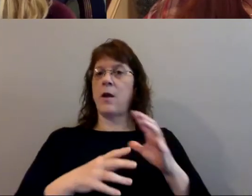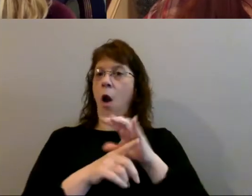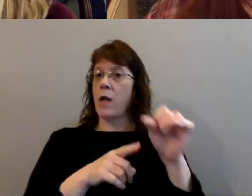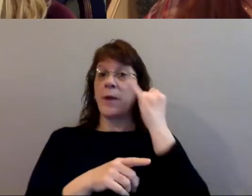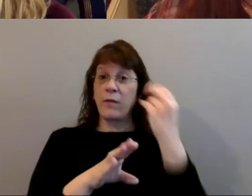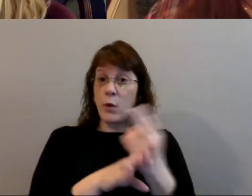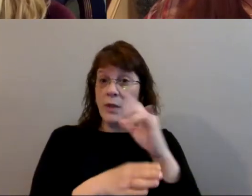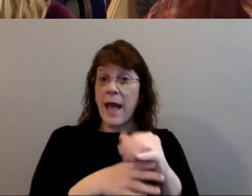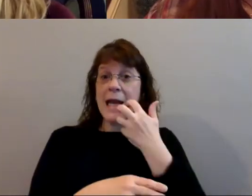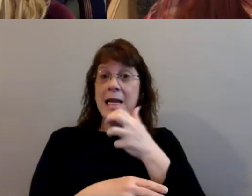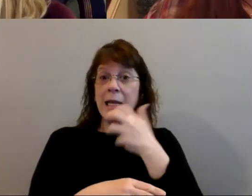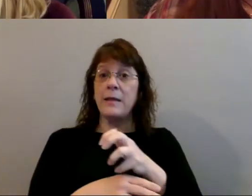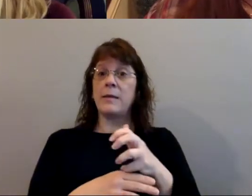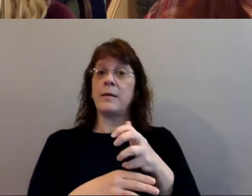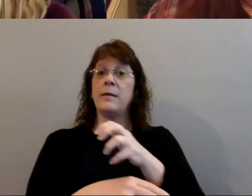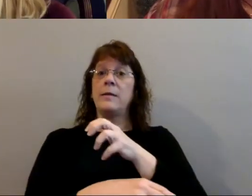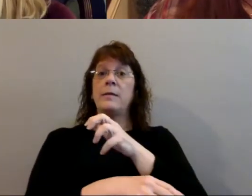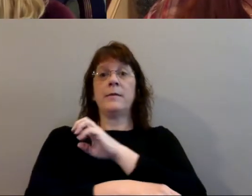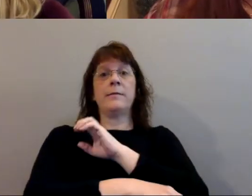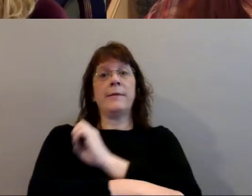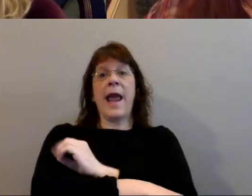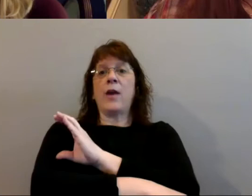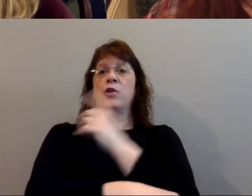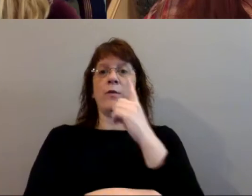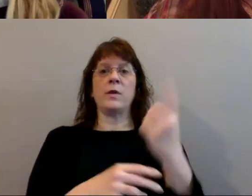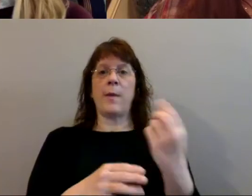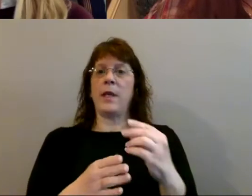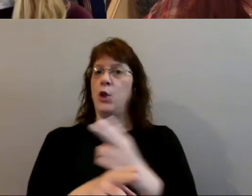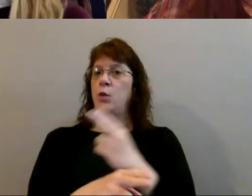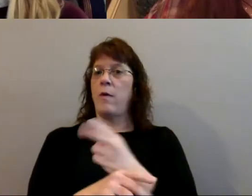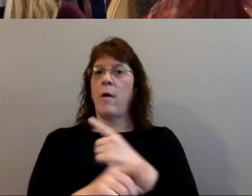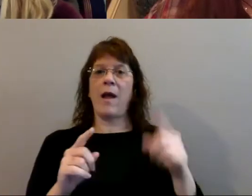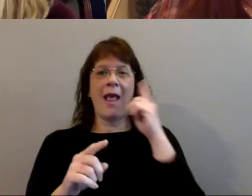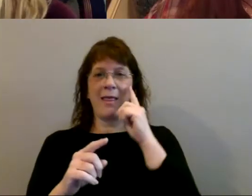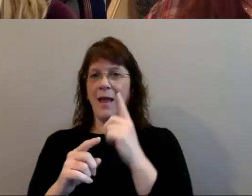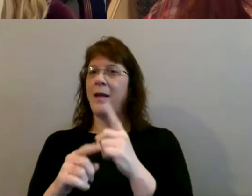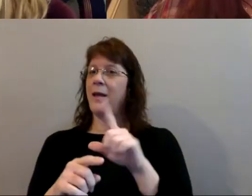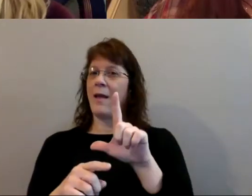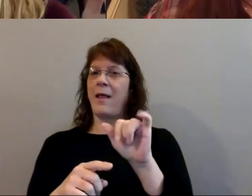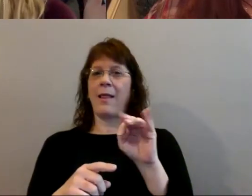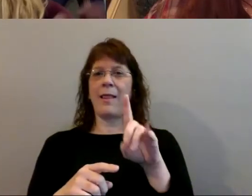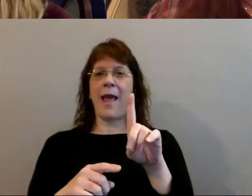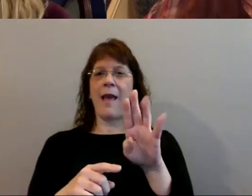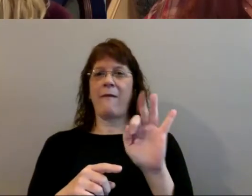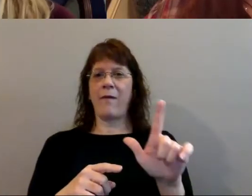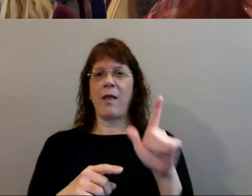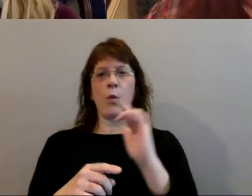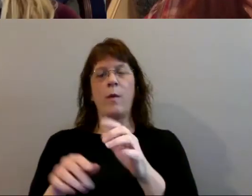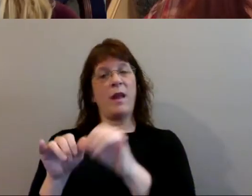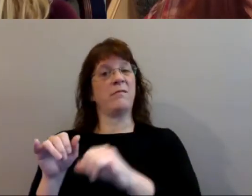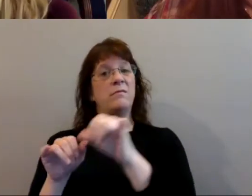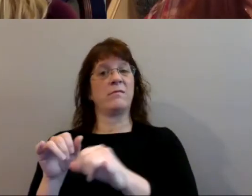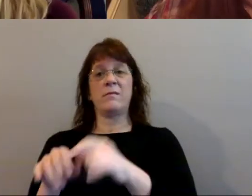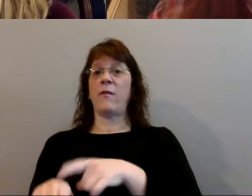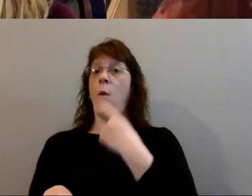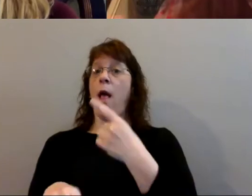something useful. But I don't think landfills here are going anywhere anytime soon. And the best we can do is to just reduce. Mm-hmm. When I